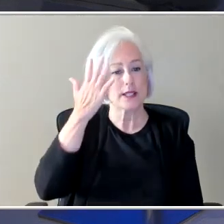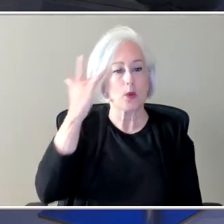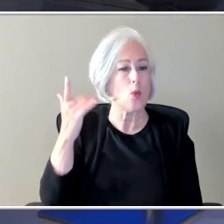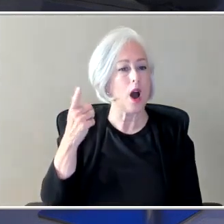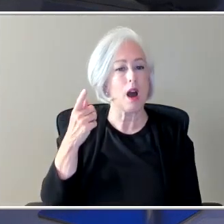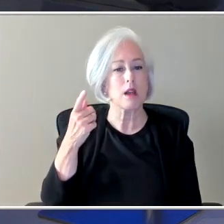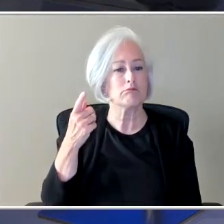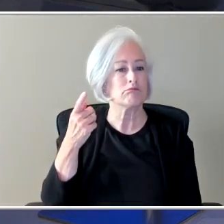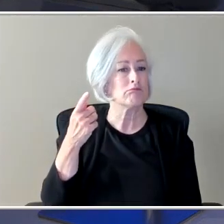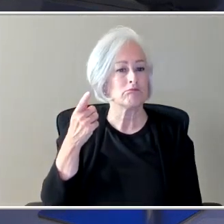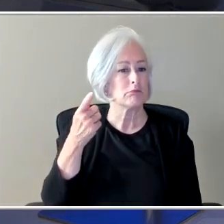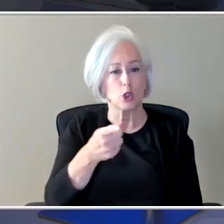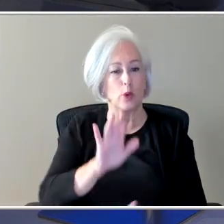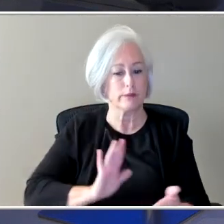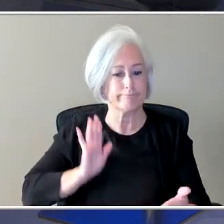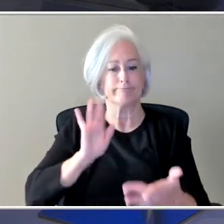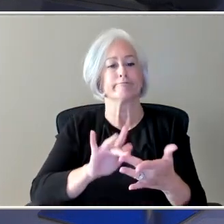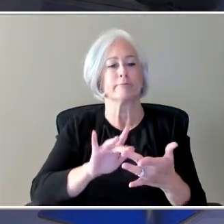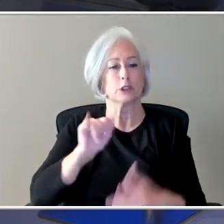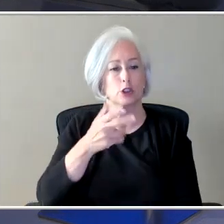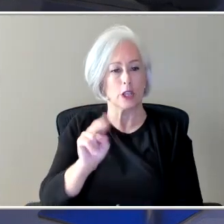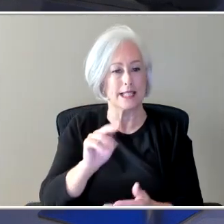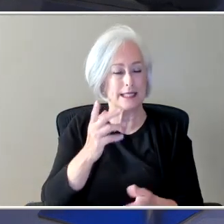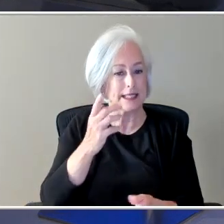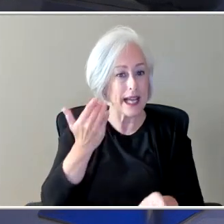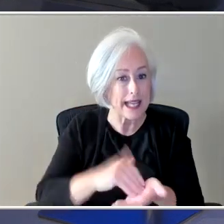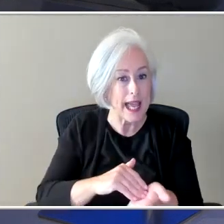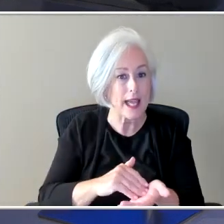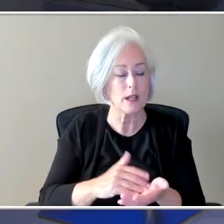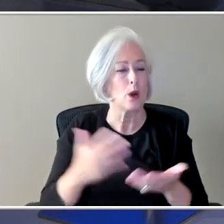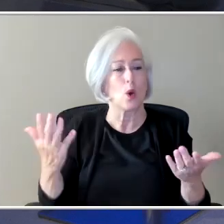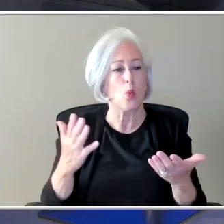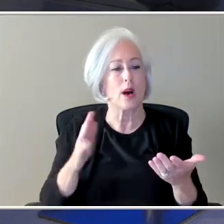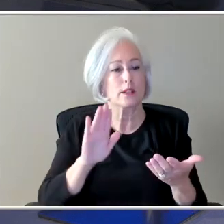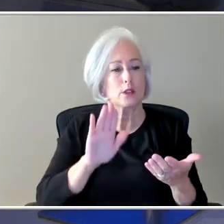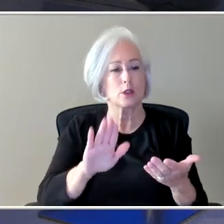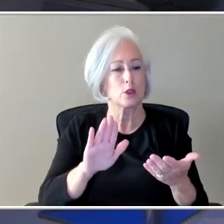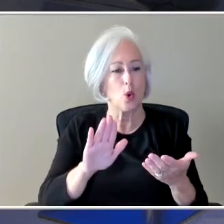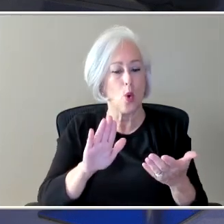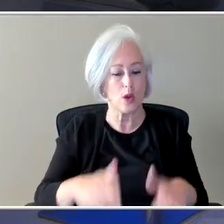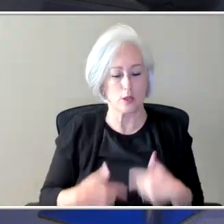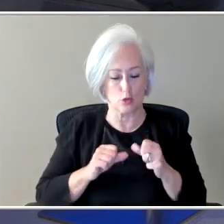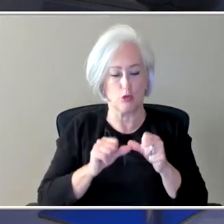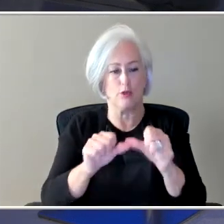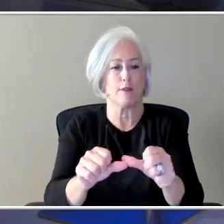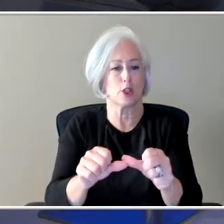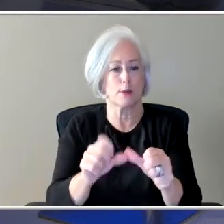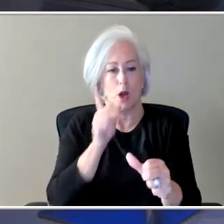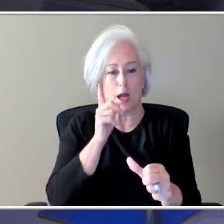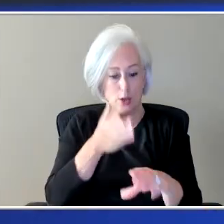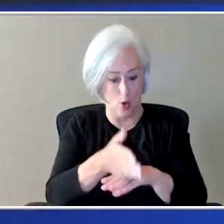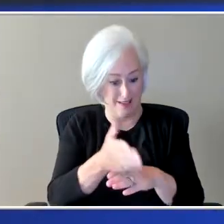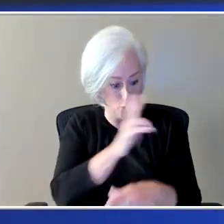in contact with Jason again? What's the survivorship? Who hands that off? When it comes to a patient like Jason? Well, we remain